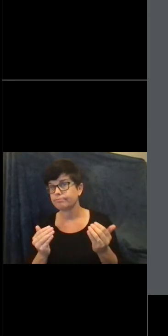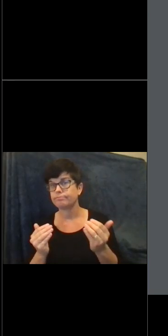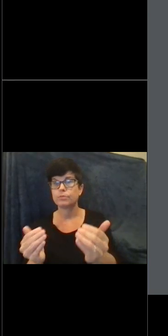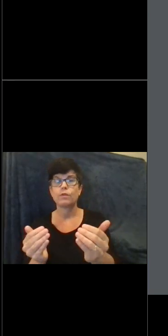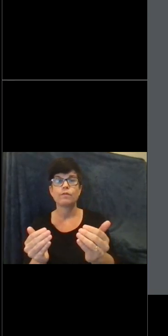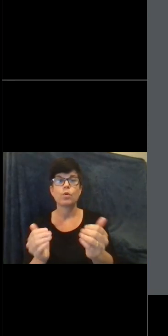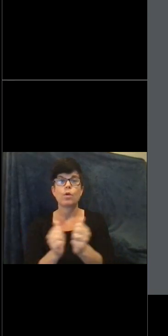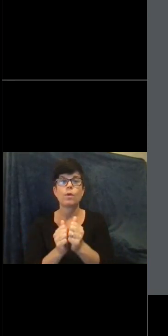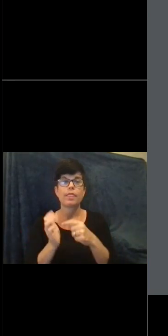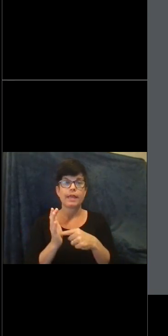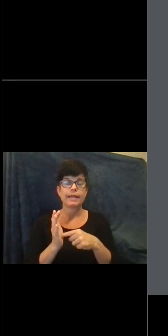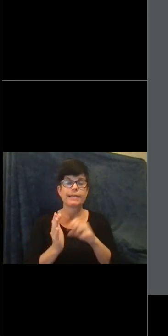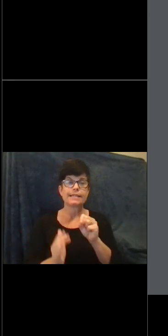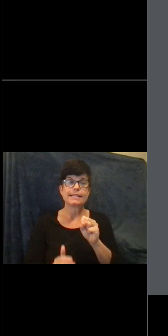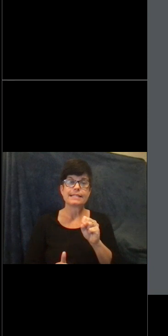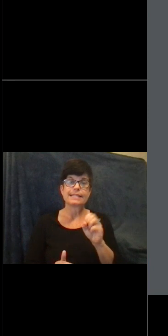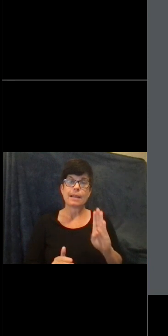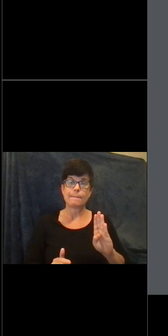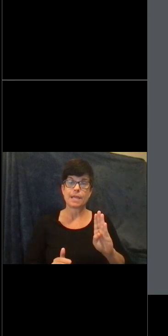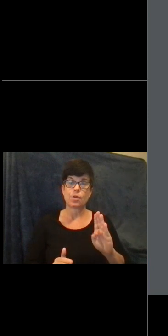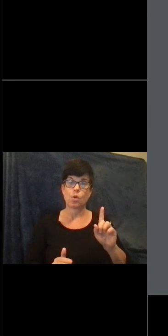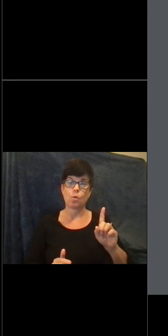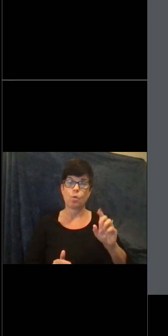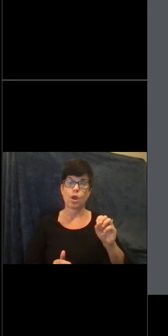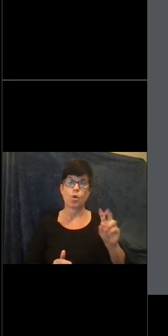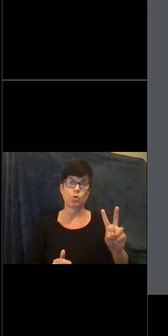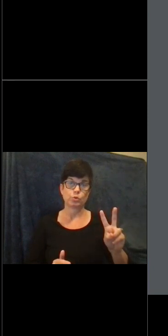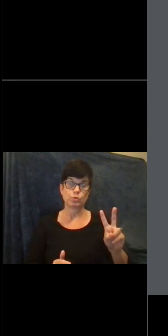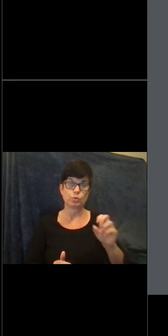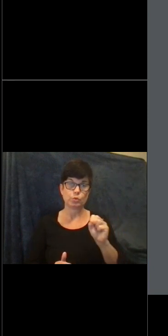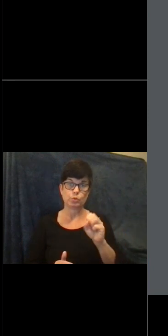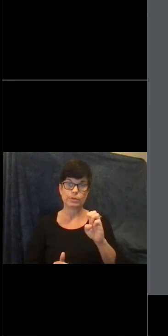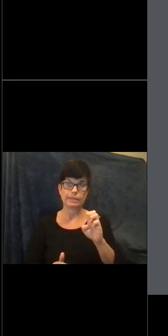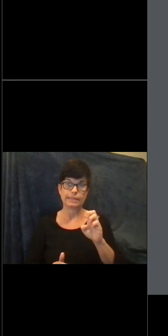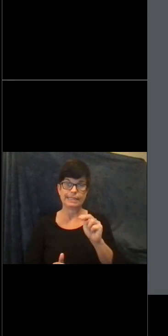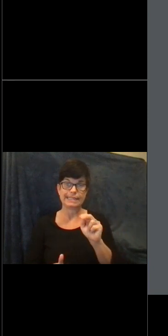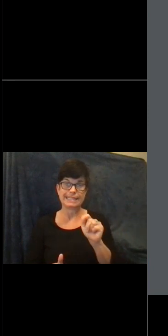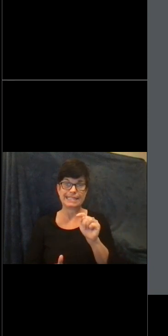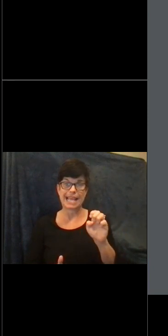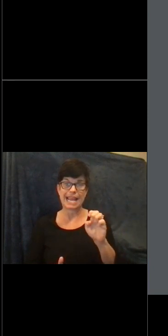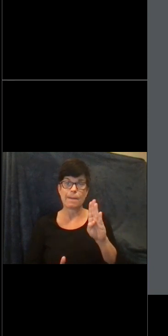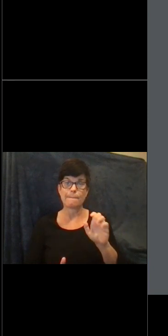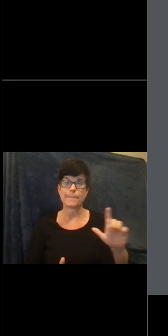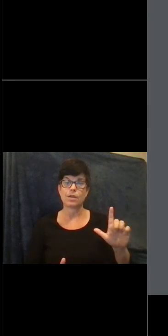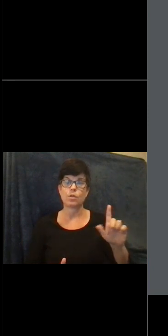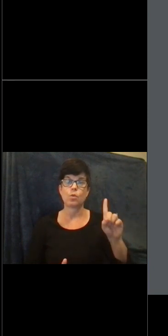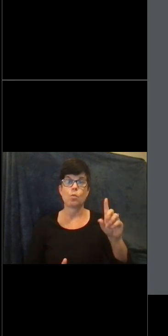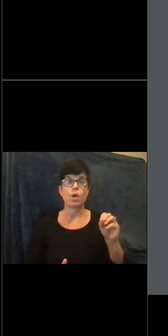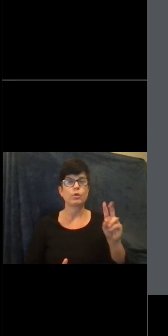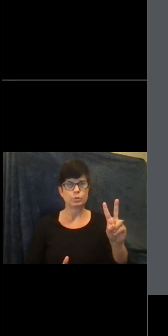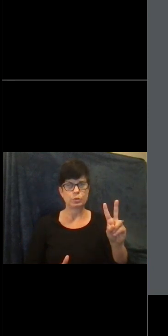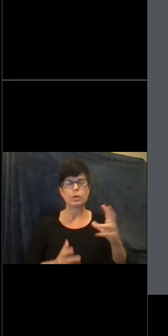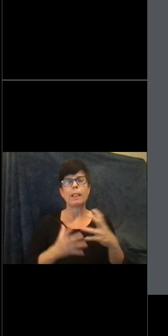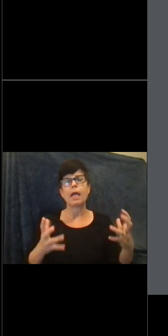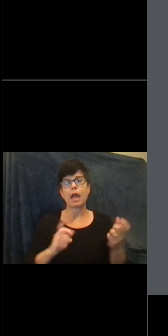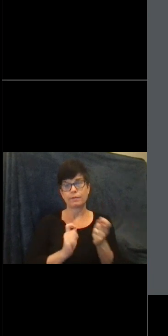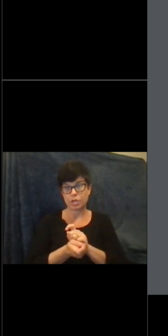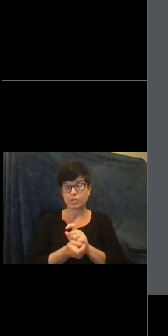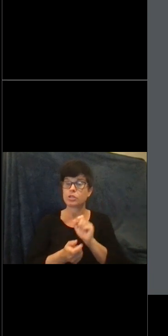after Senate Bill 102, there's a lot of changes that have happened. And if we own the land, we will